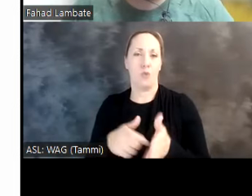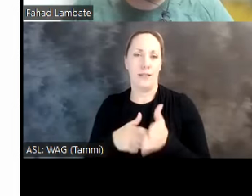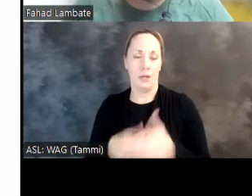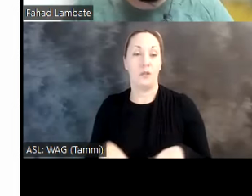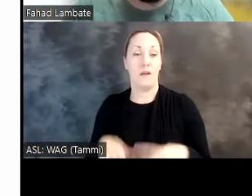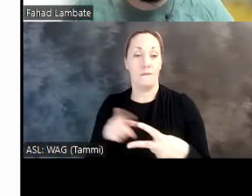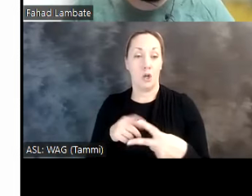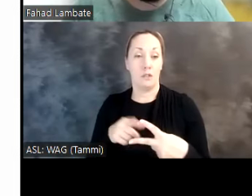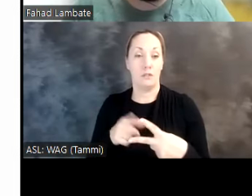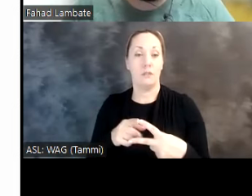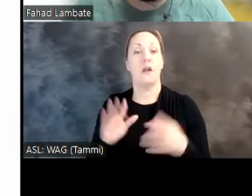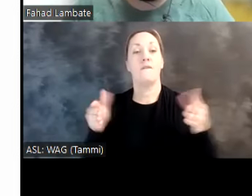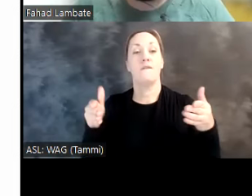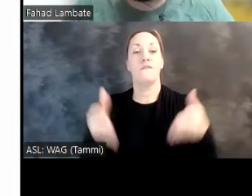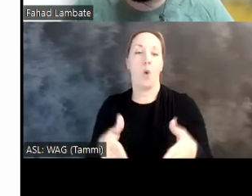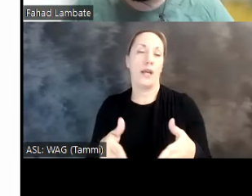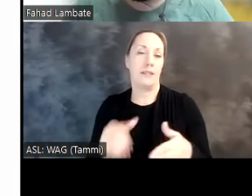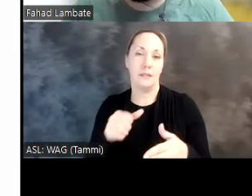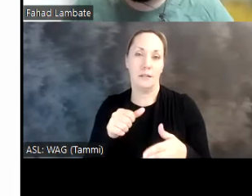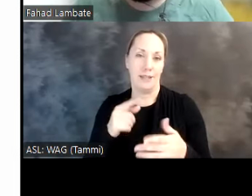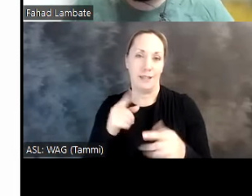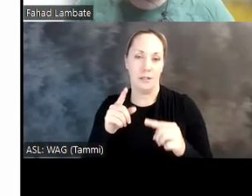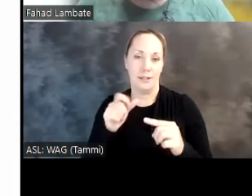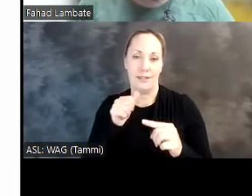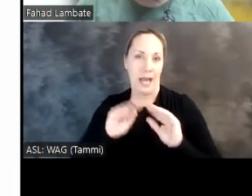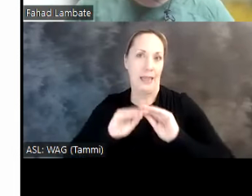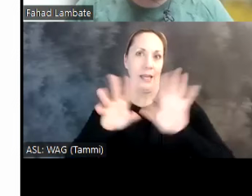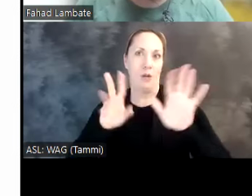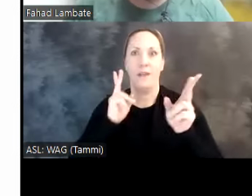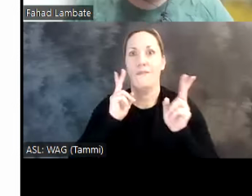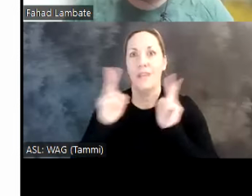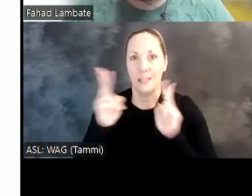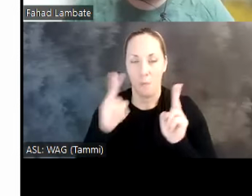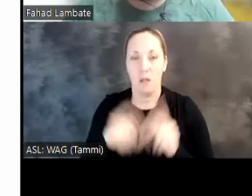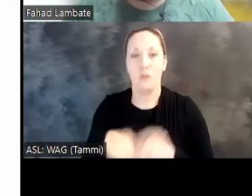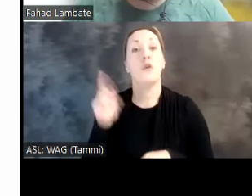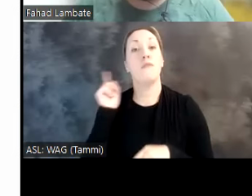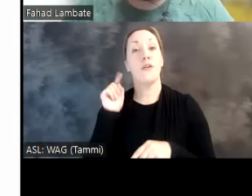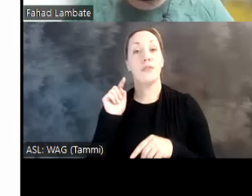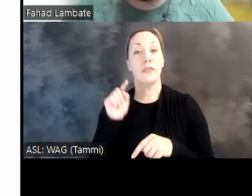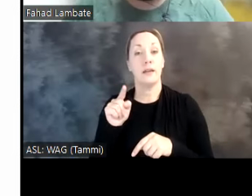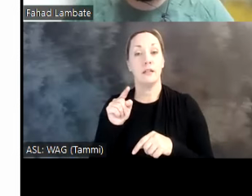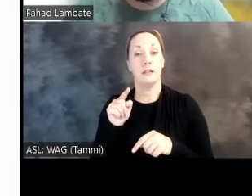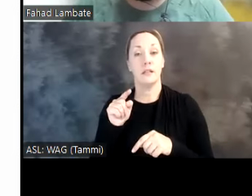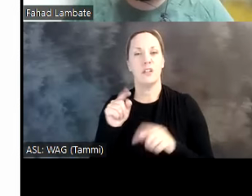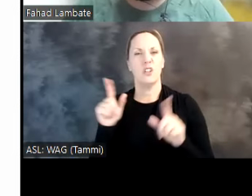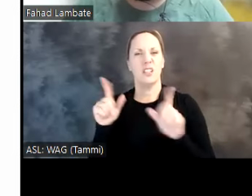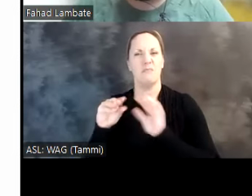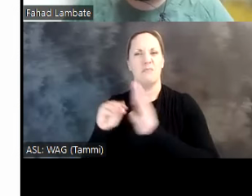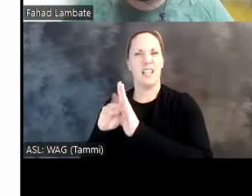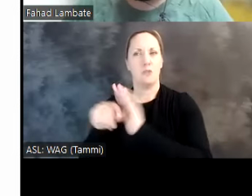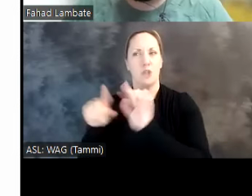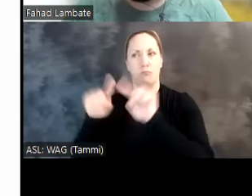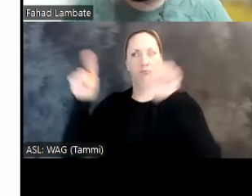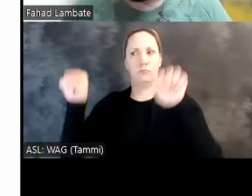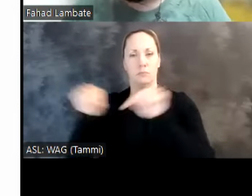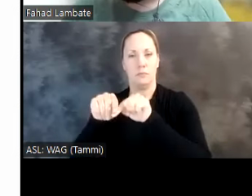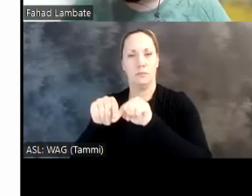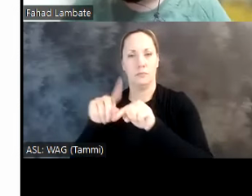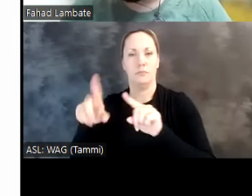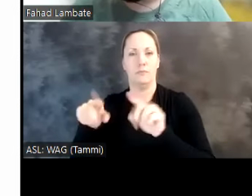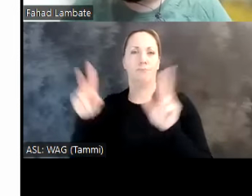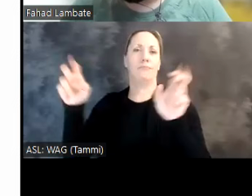is focus, which is not clearly visible. So for this, there is a snapshot of about